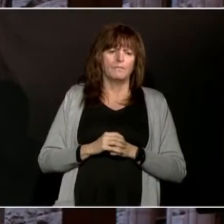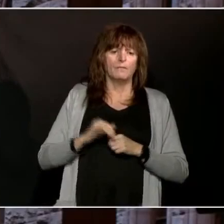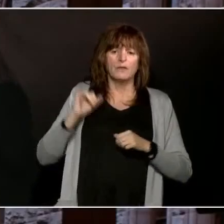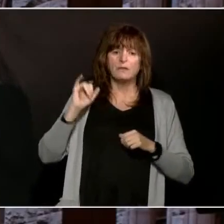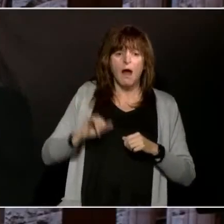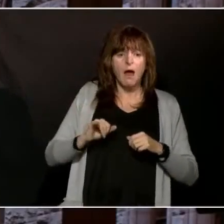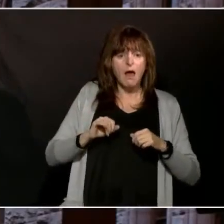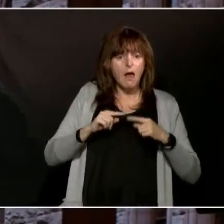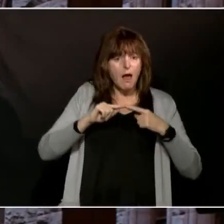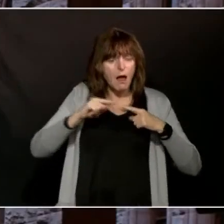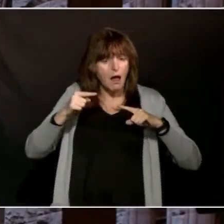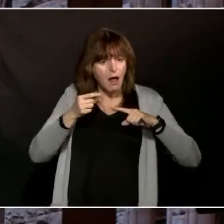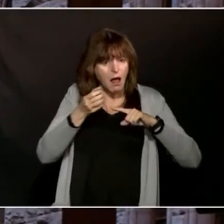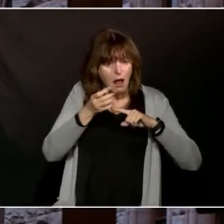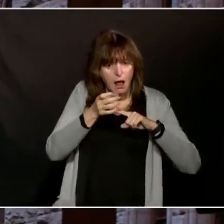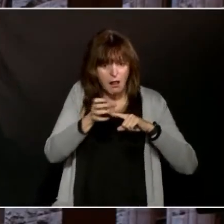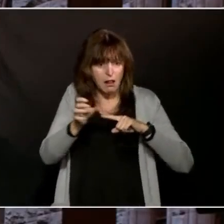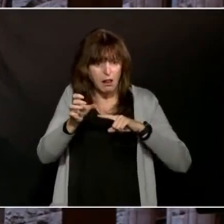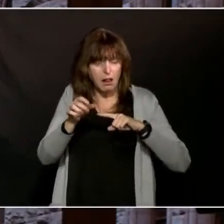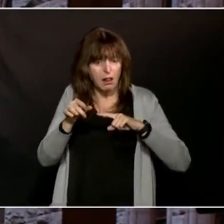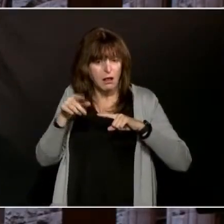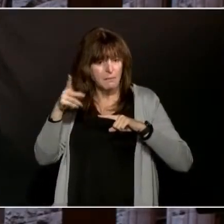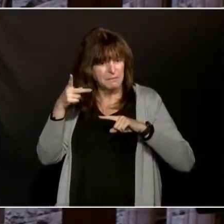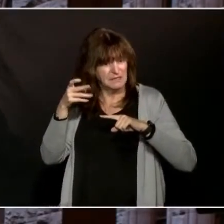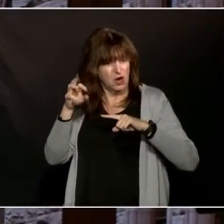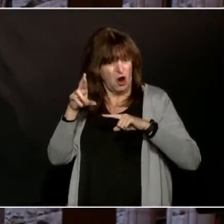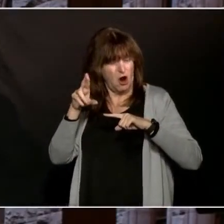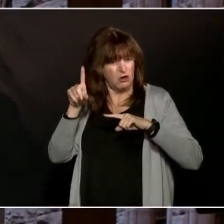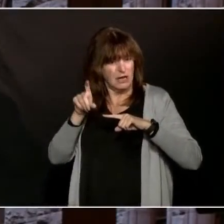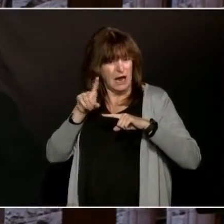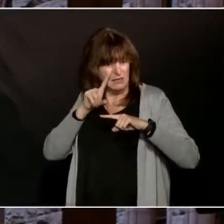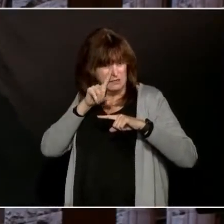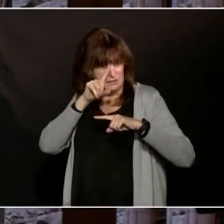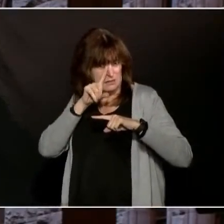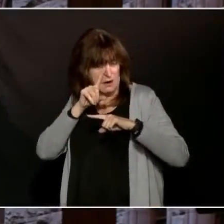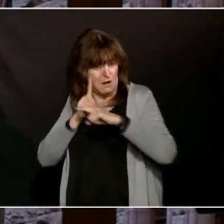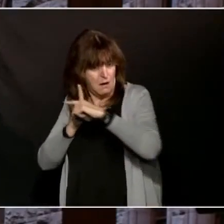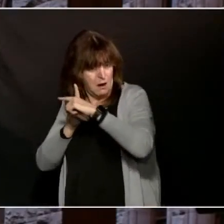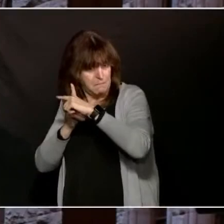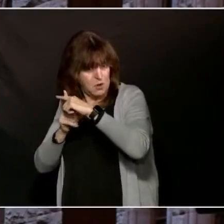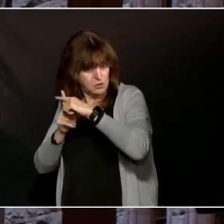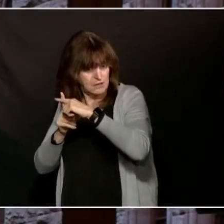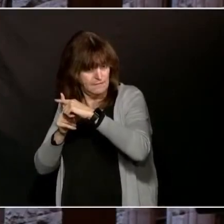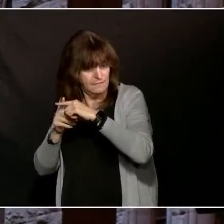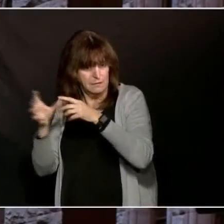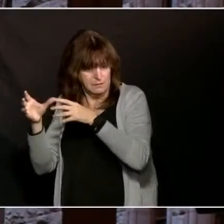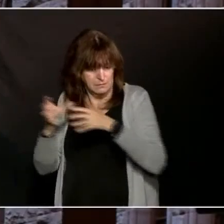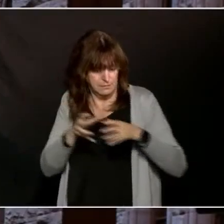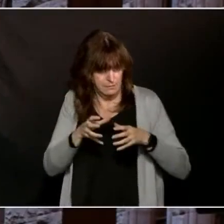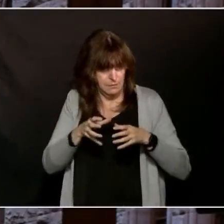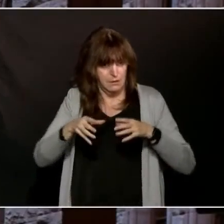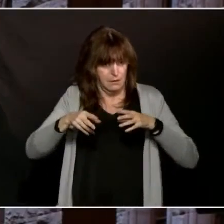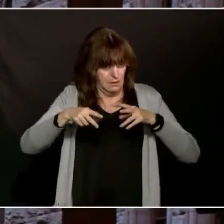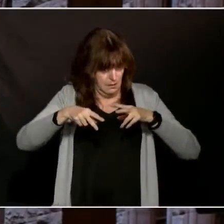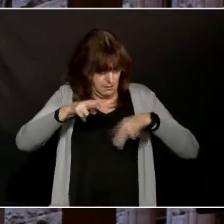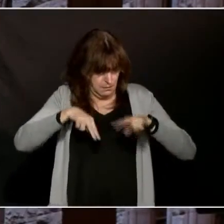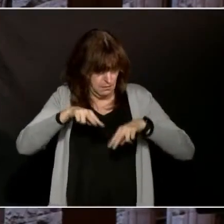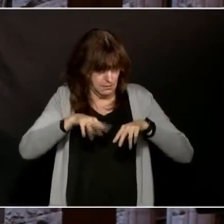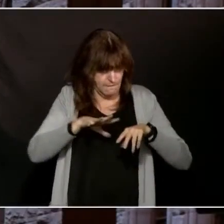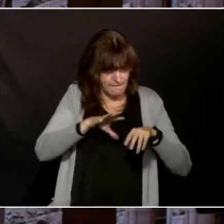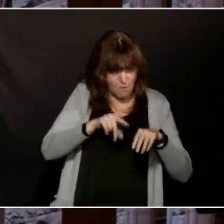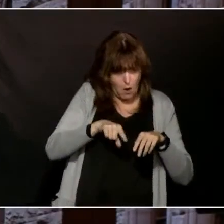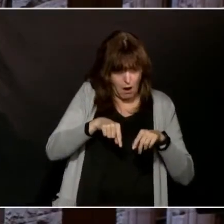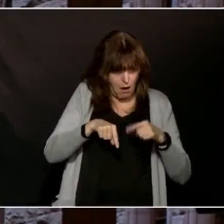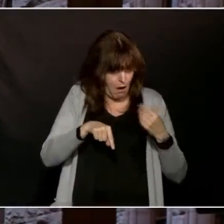testing. Those PCR tests then, if necessary, or they all will be vetted through, if they're found to have the 501 mutation through